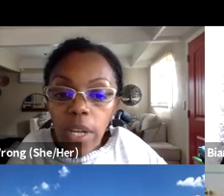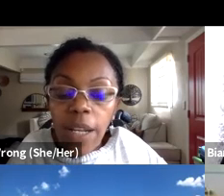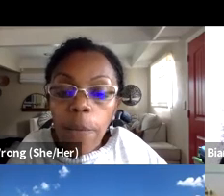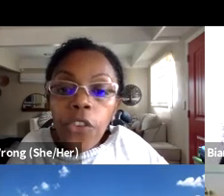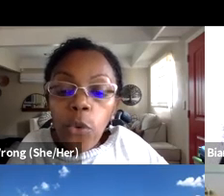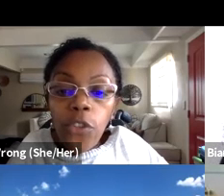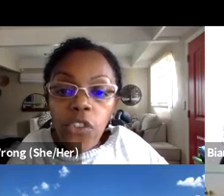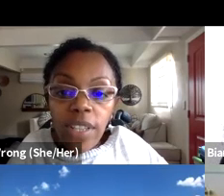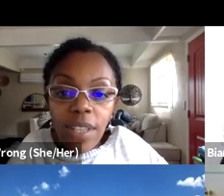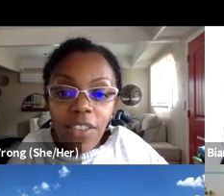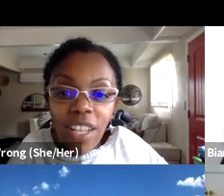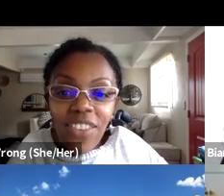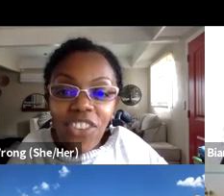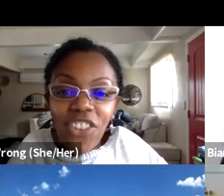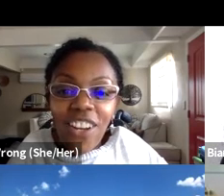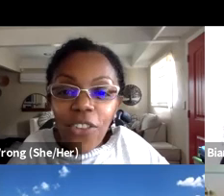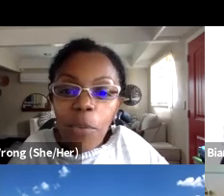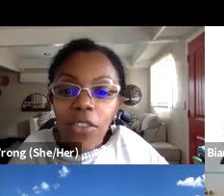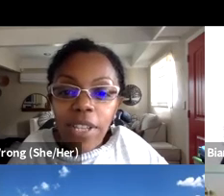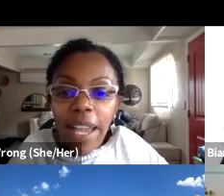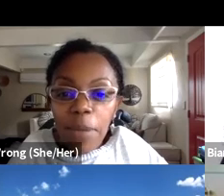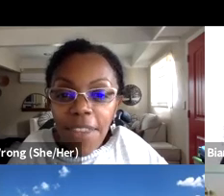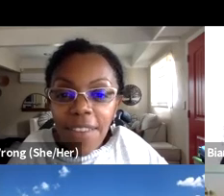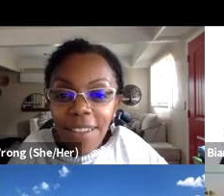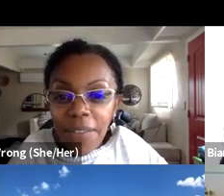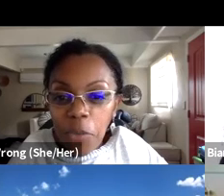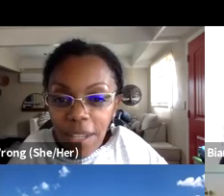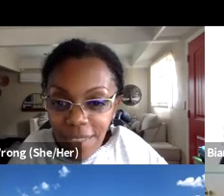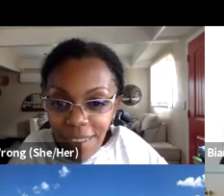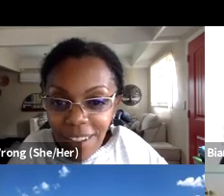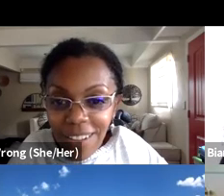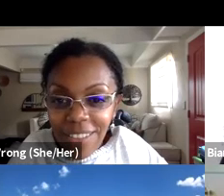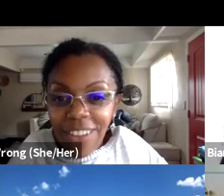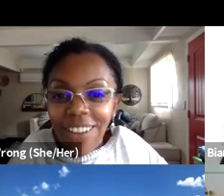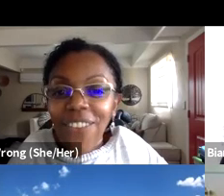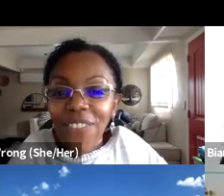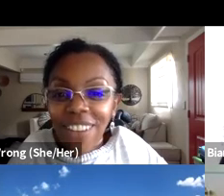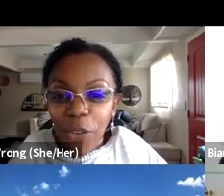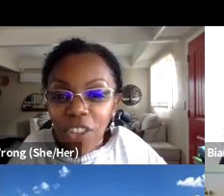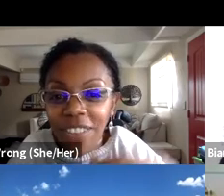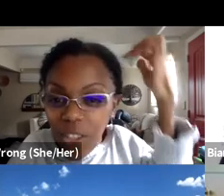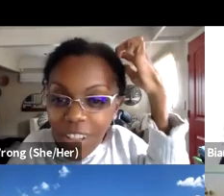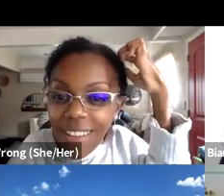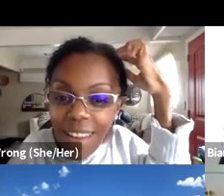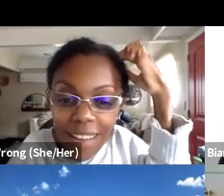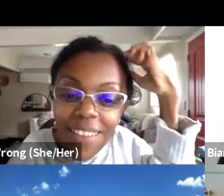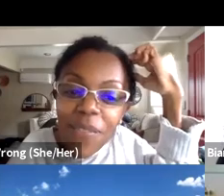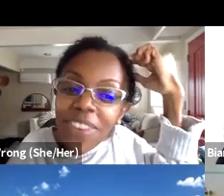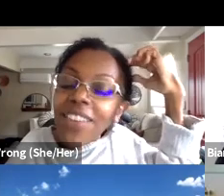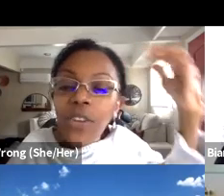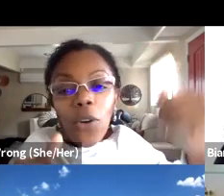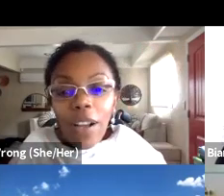at 10:20. So if you didn't get a chance to share, somebody's really happy that they didn't have to speak, I think. I saw, oh, is that you, Chelsea? You're like,